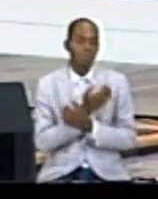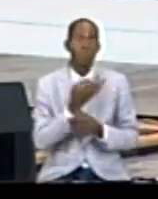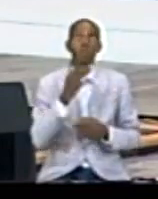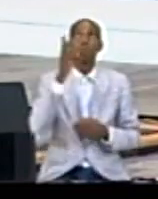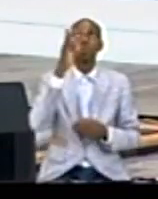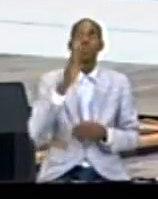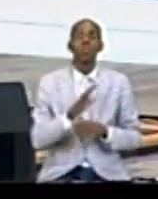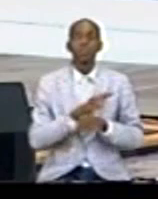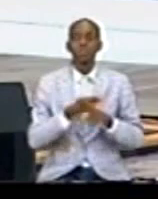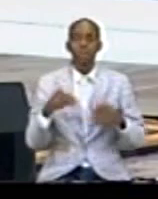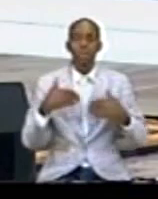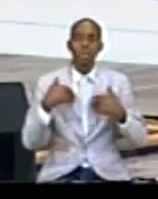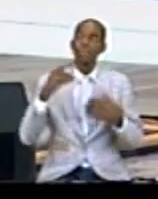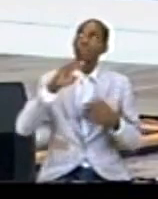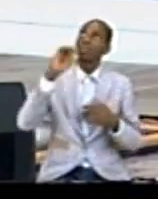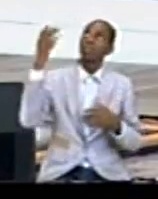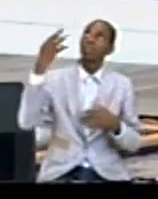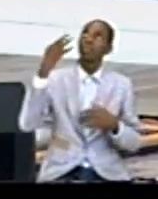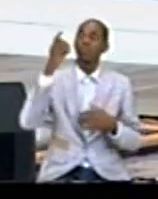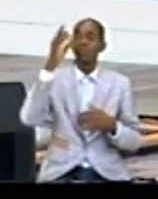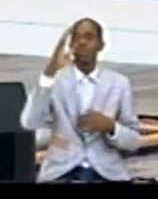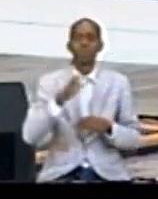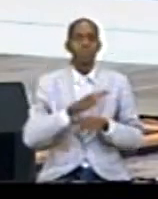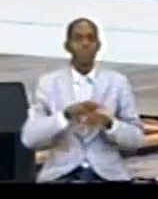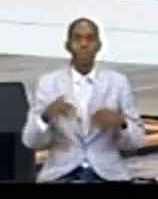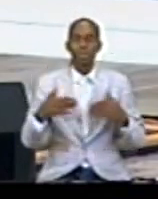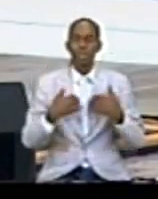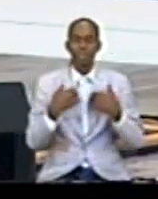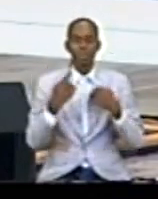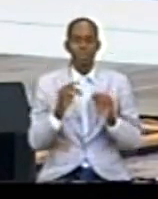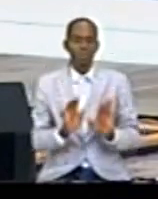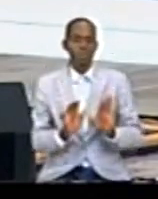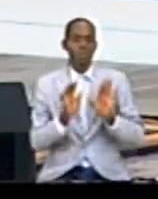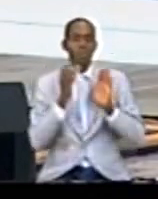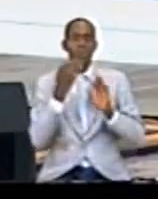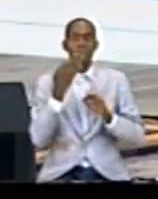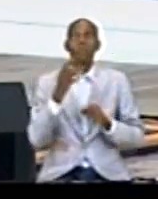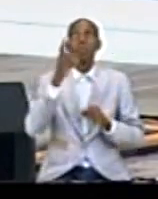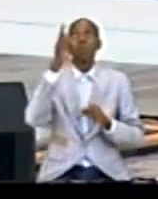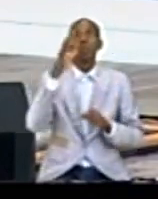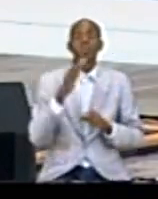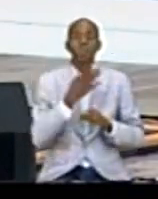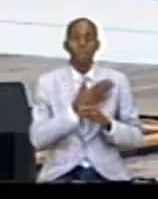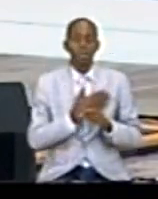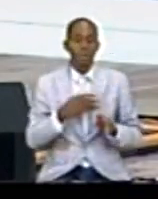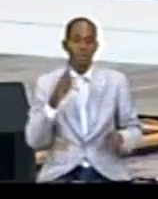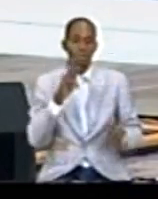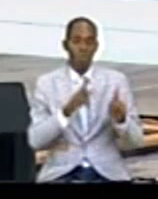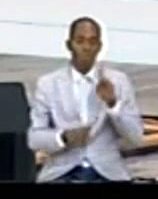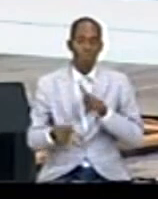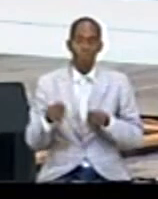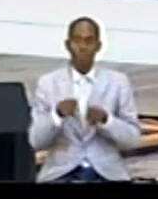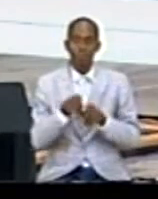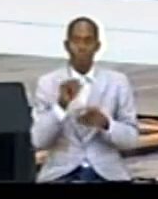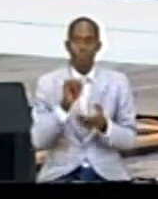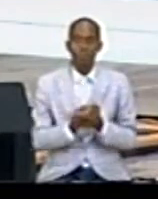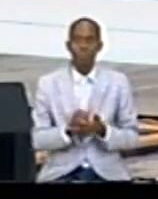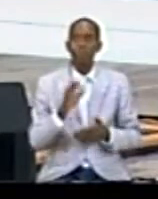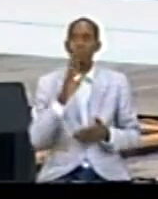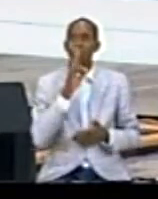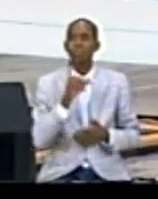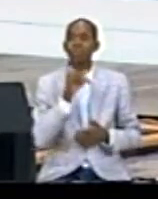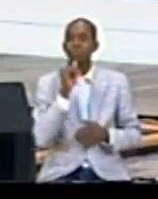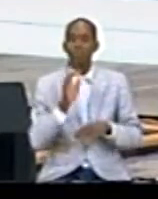the grace of God. He doesn't have the fear of God. And such people are not on their way